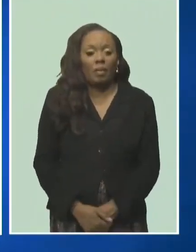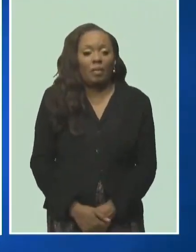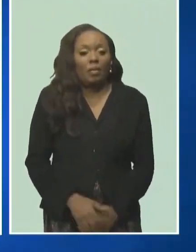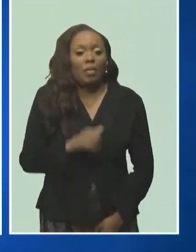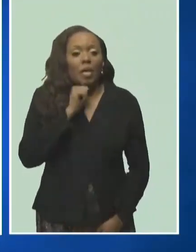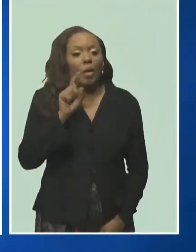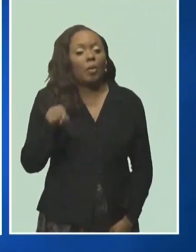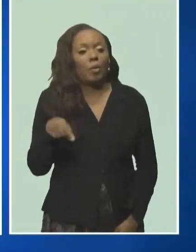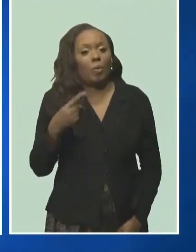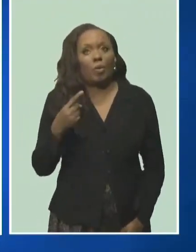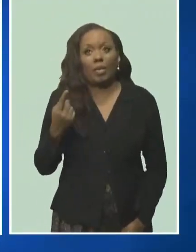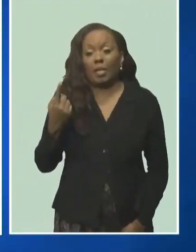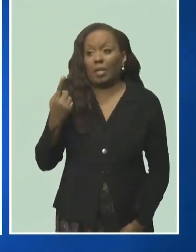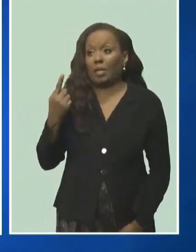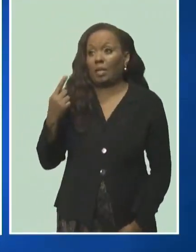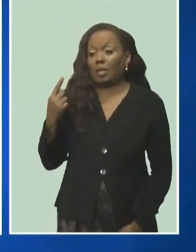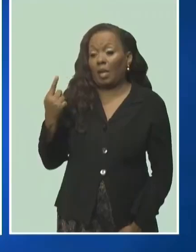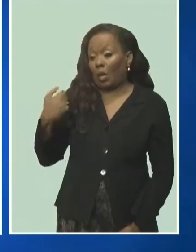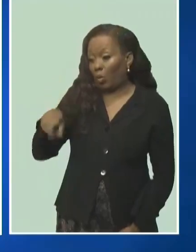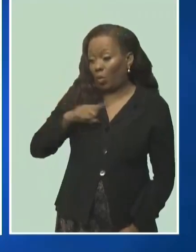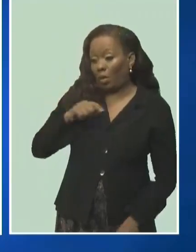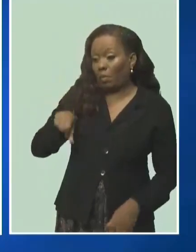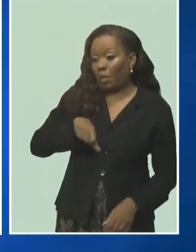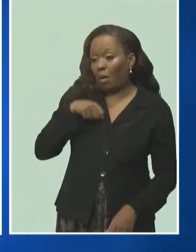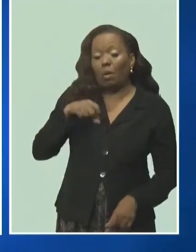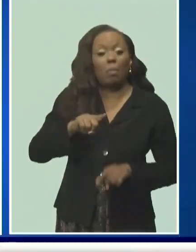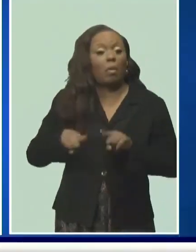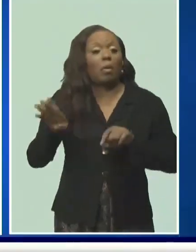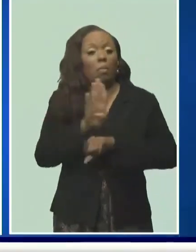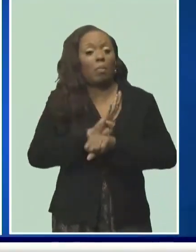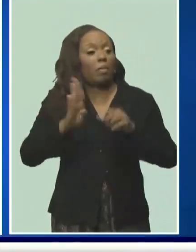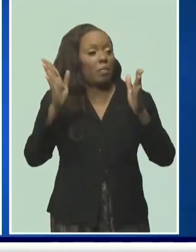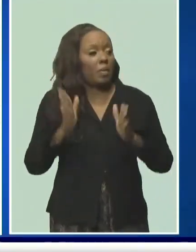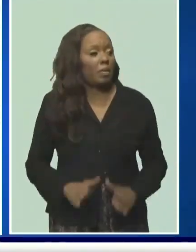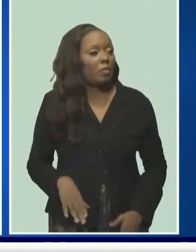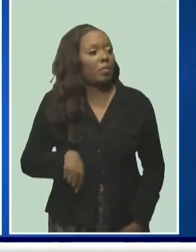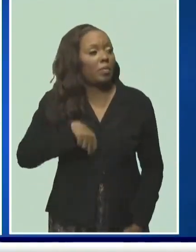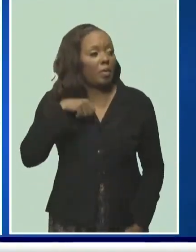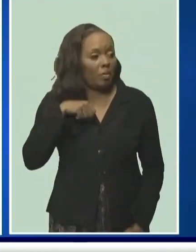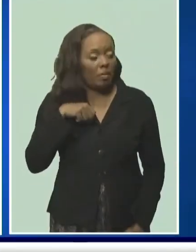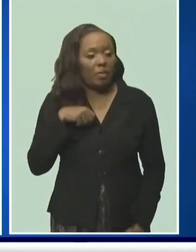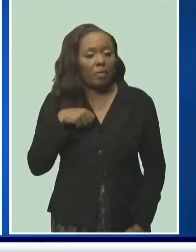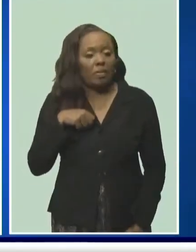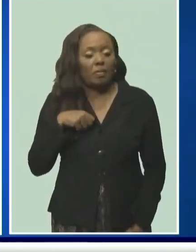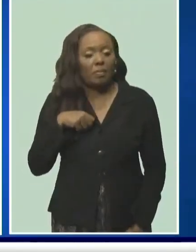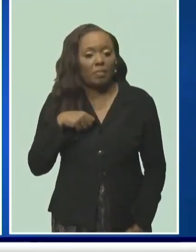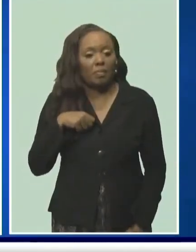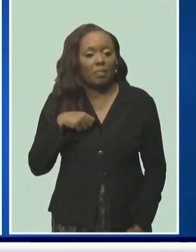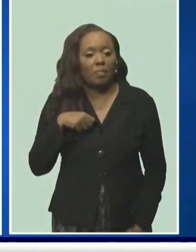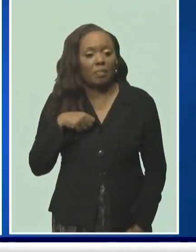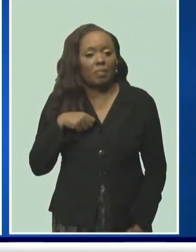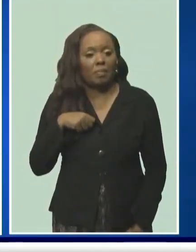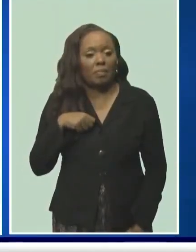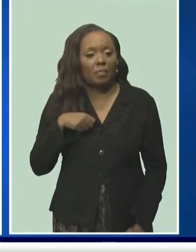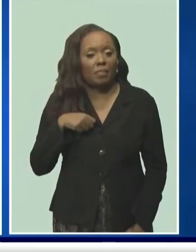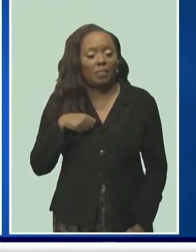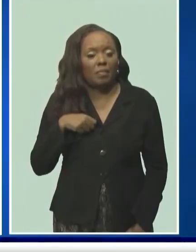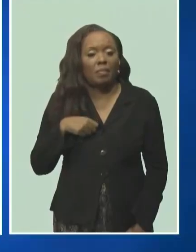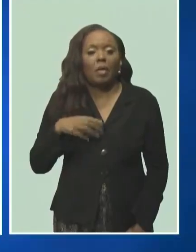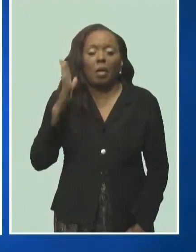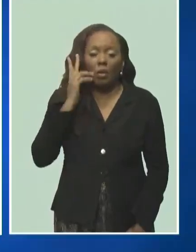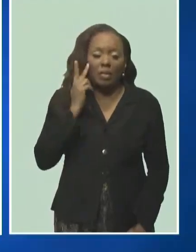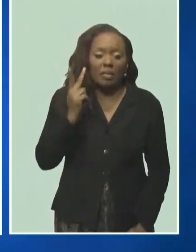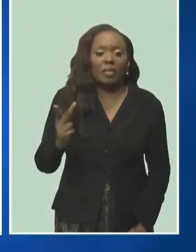of, but also Barbadians can be proud of to have here. And more importantly, I think that it allows them to see some